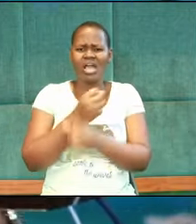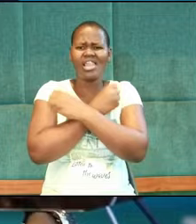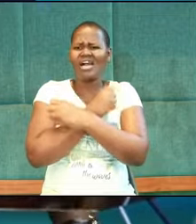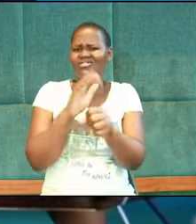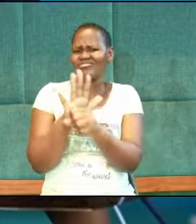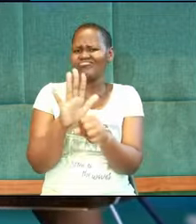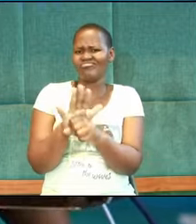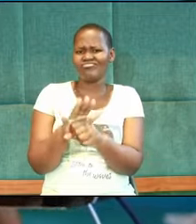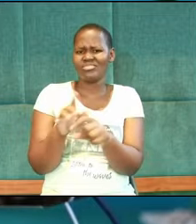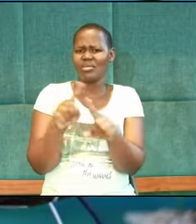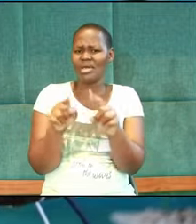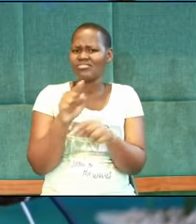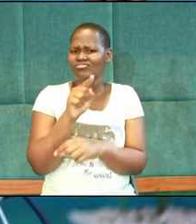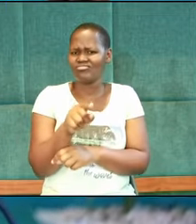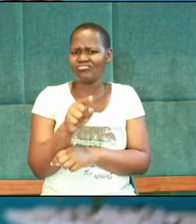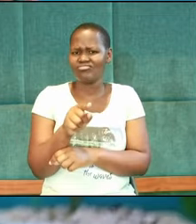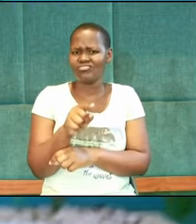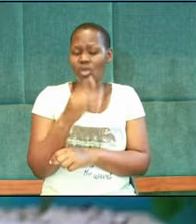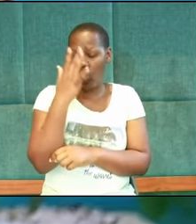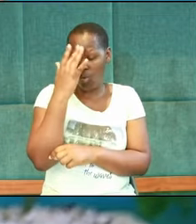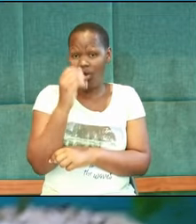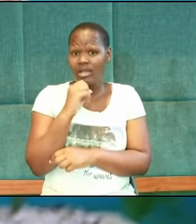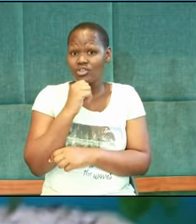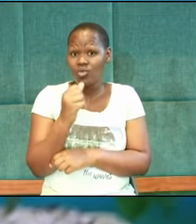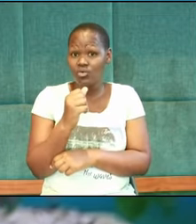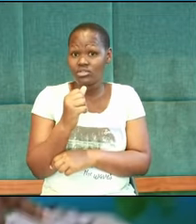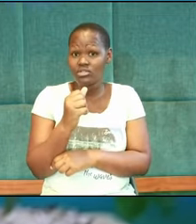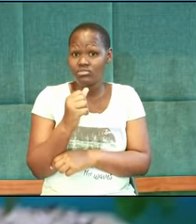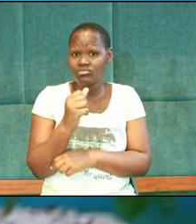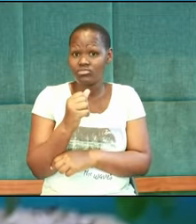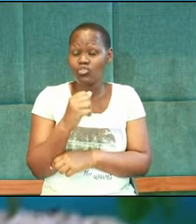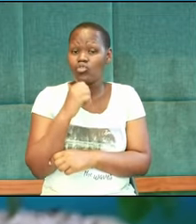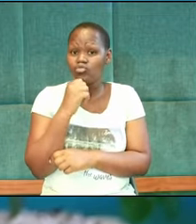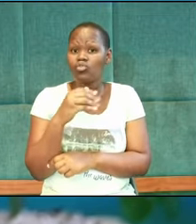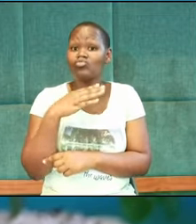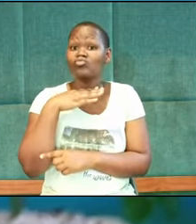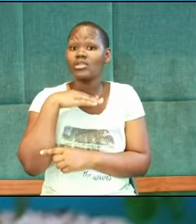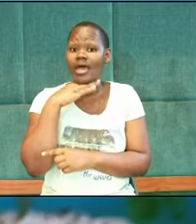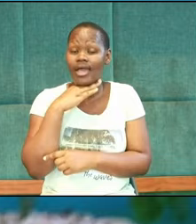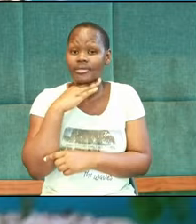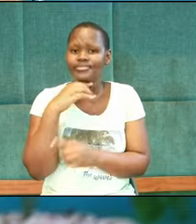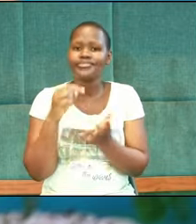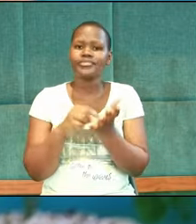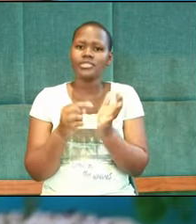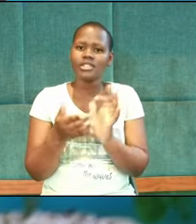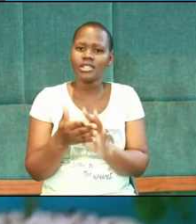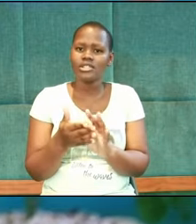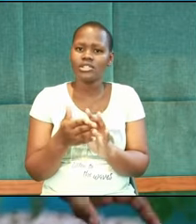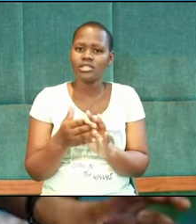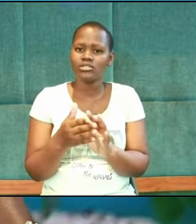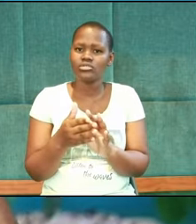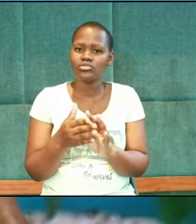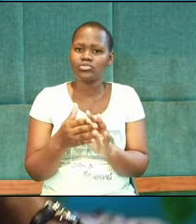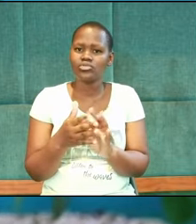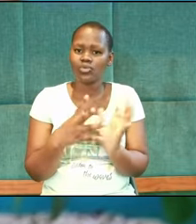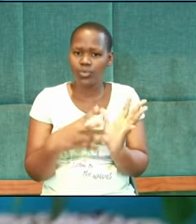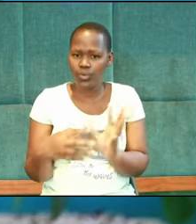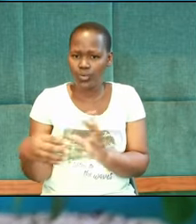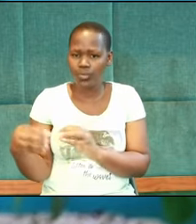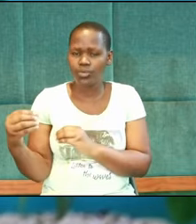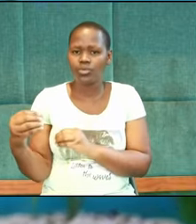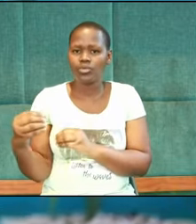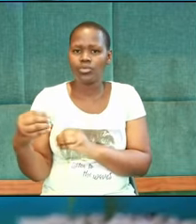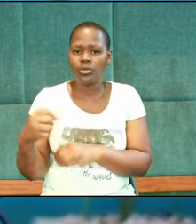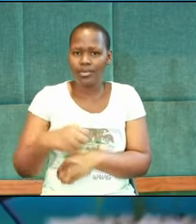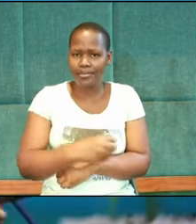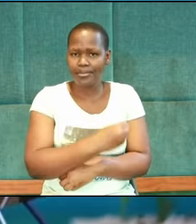who healed the blind. Why could he not cause him not to die? And Jesus went ahead and healed Lazarus. The